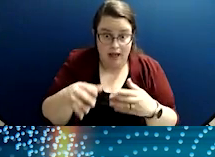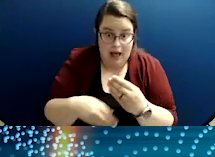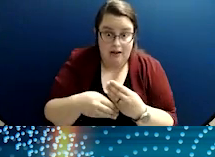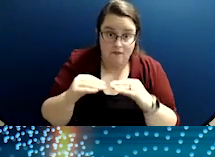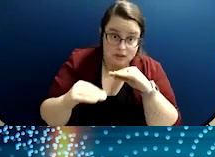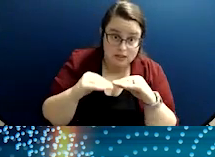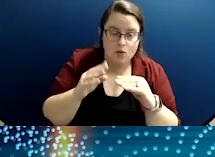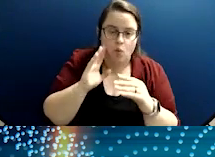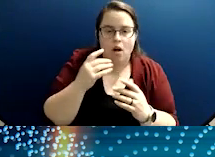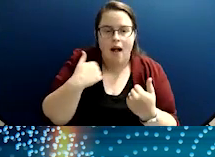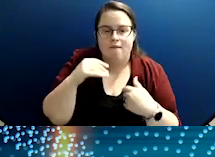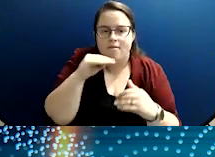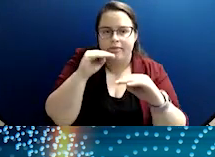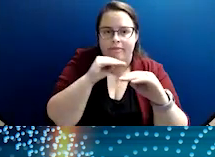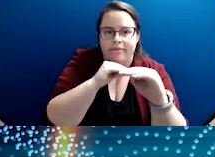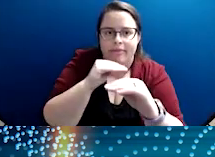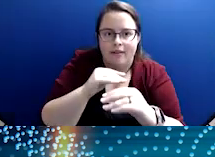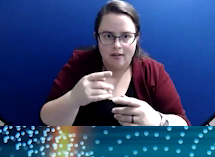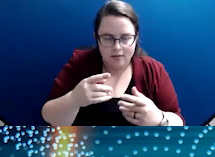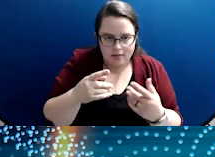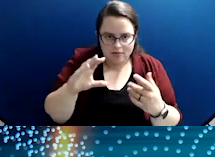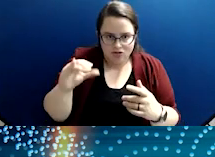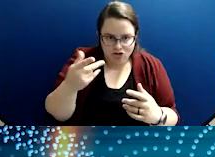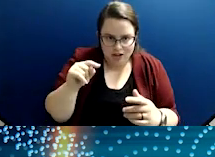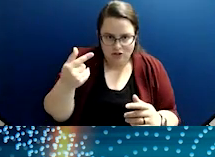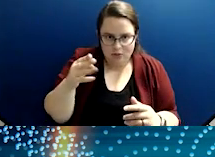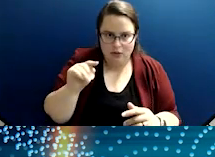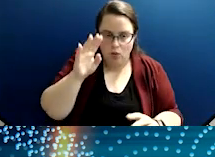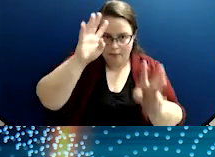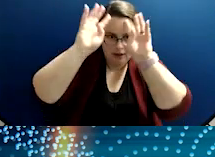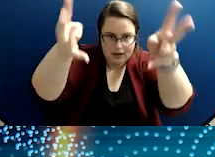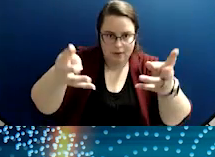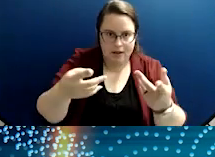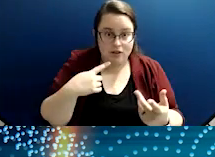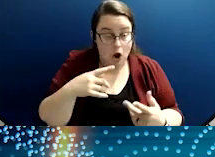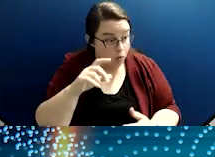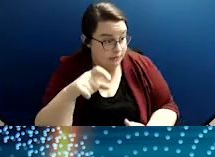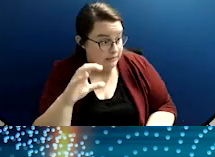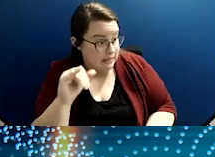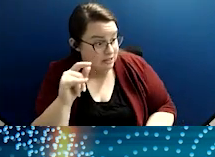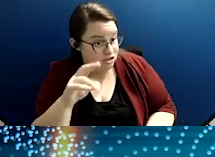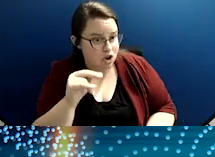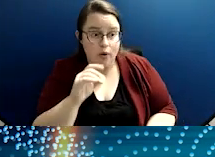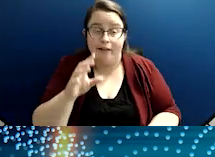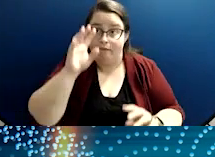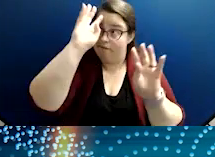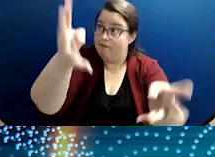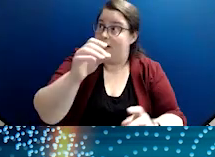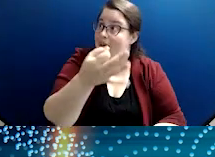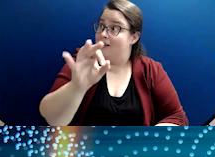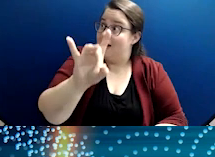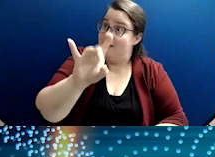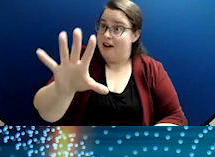there'll be it will literally just make it up. You need a citation, it'll say, oh, sure, in 1985, blah, blah. And if you don't check it, it'll just throw that out there for you.